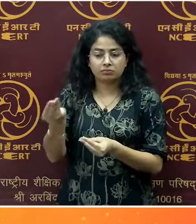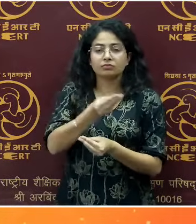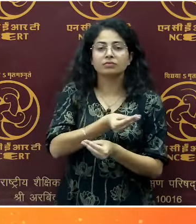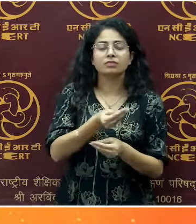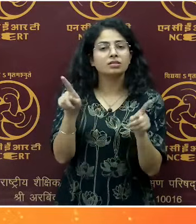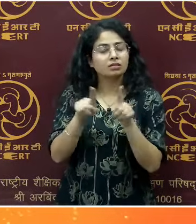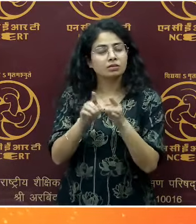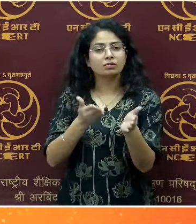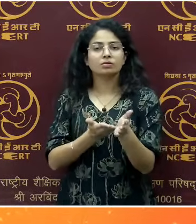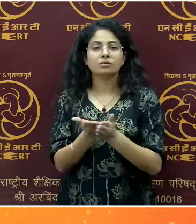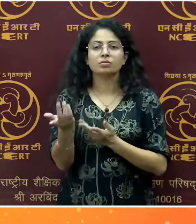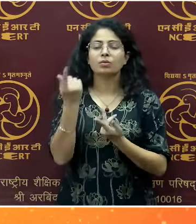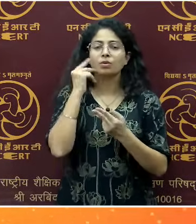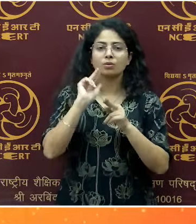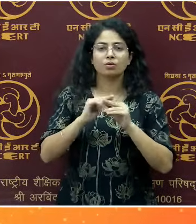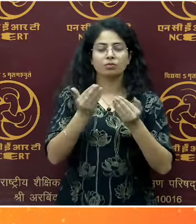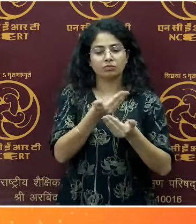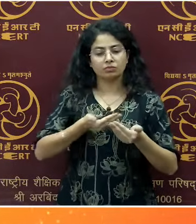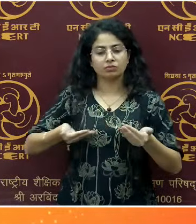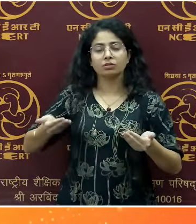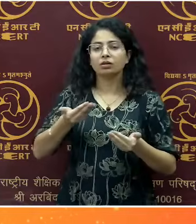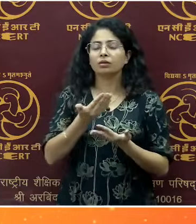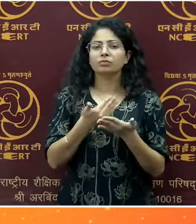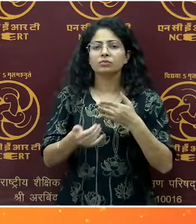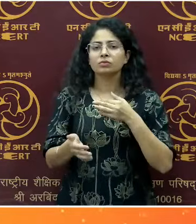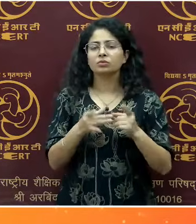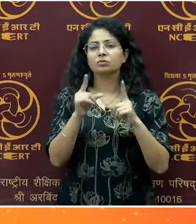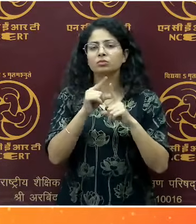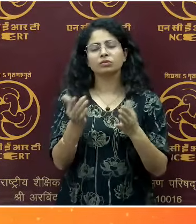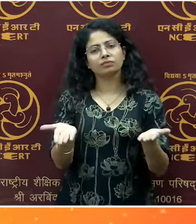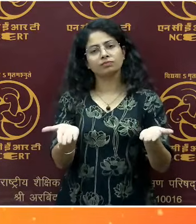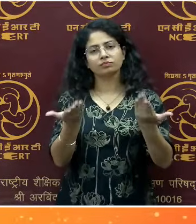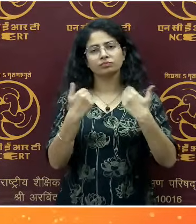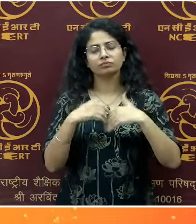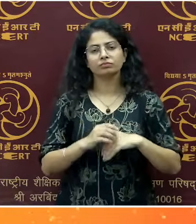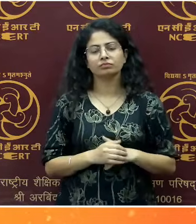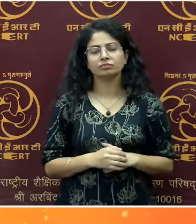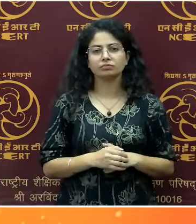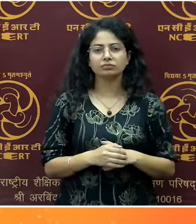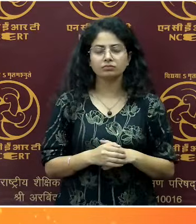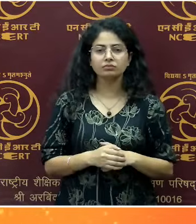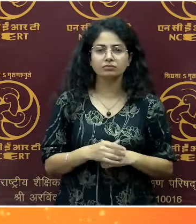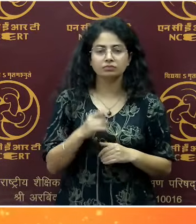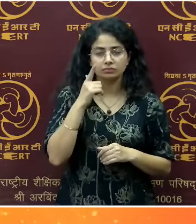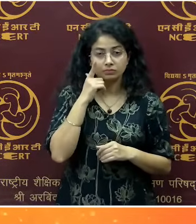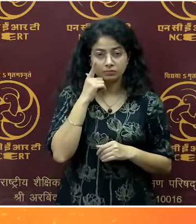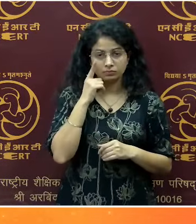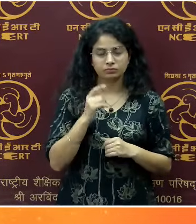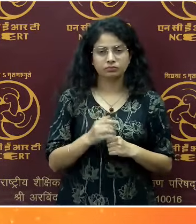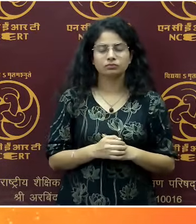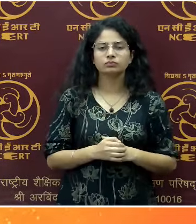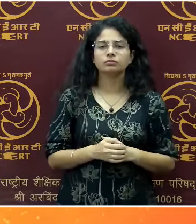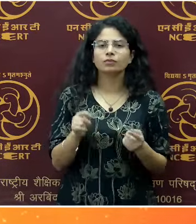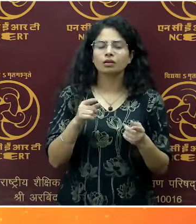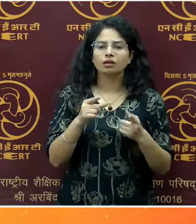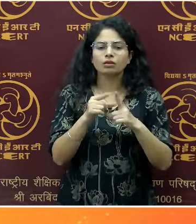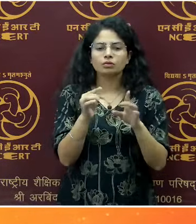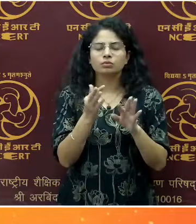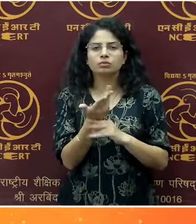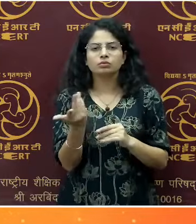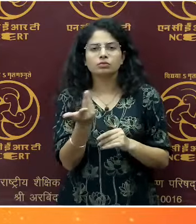So similarly, whatever in our capacity we can do. It's not that we have to go beyond our limit, we have to do